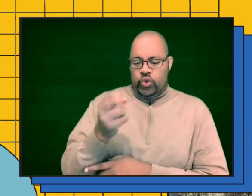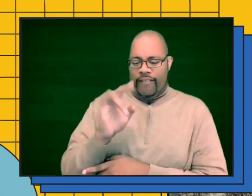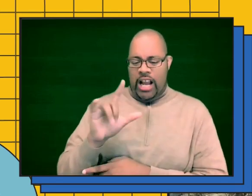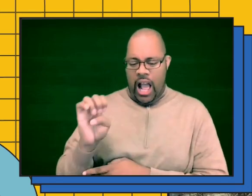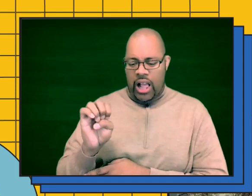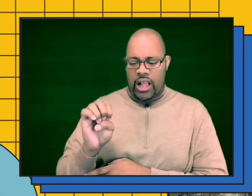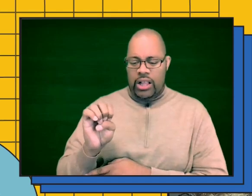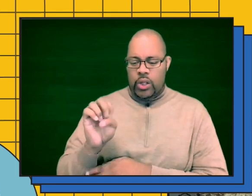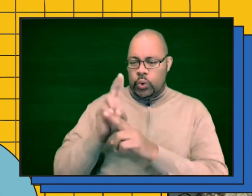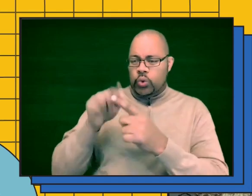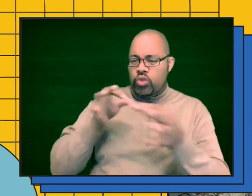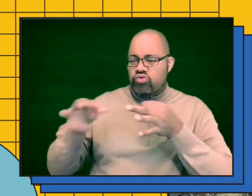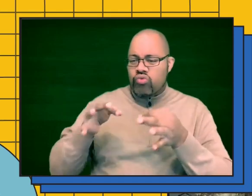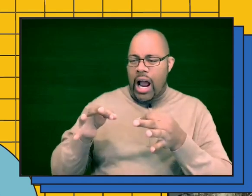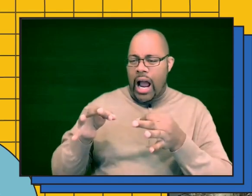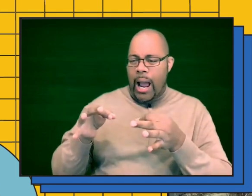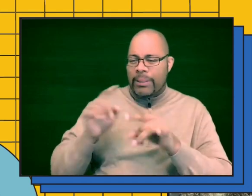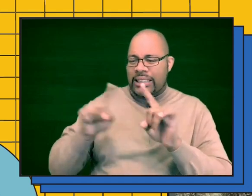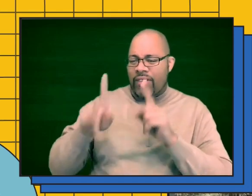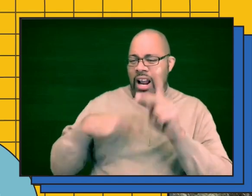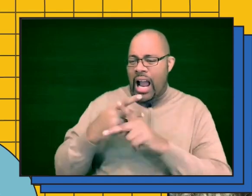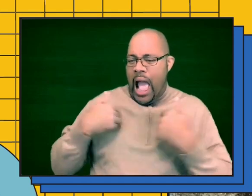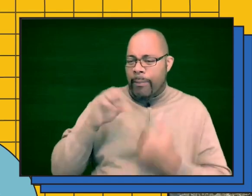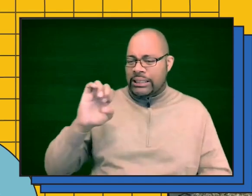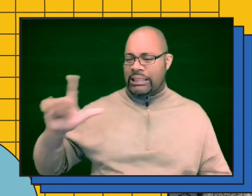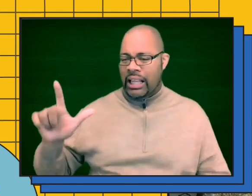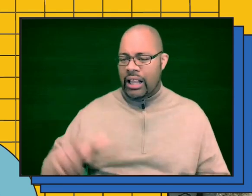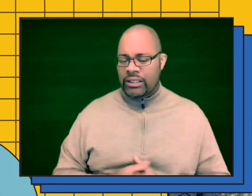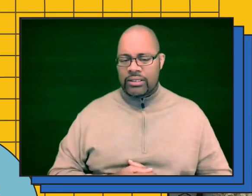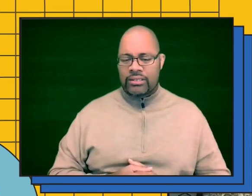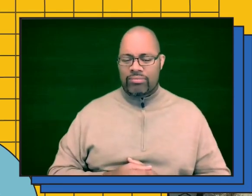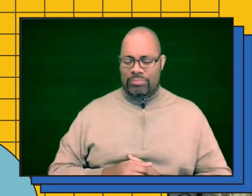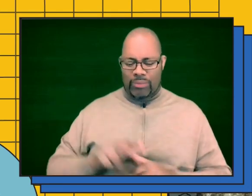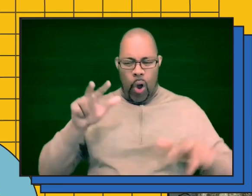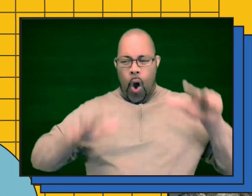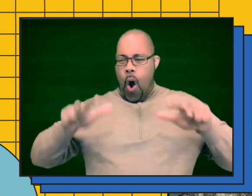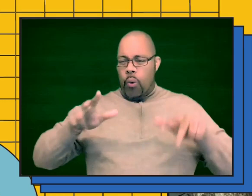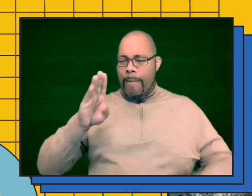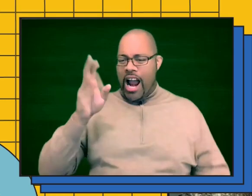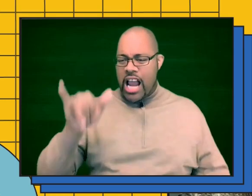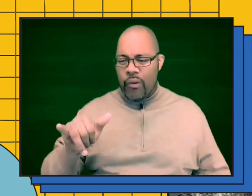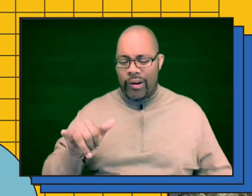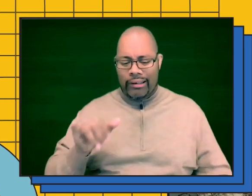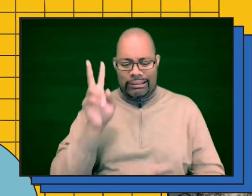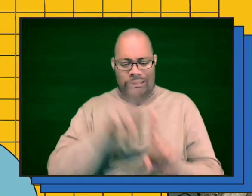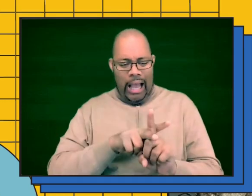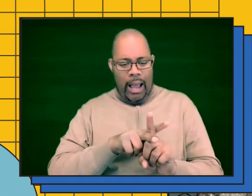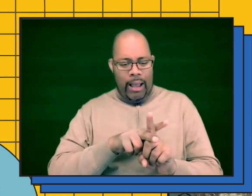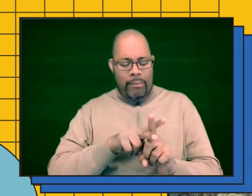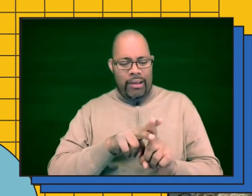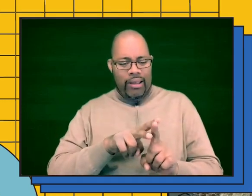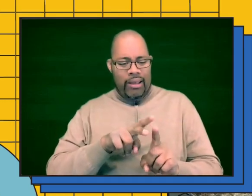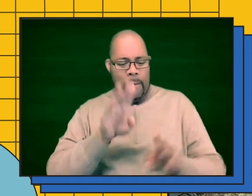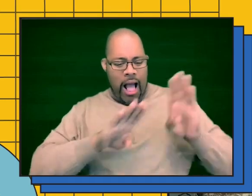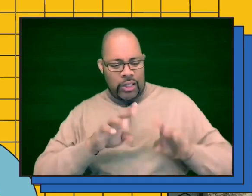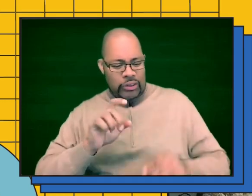vagrant juveniles used to describe hooded seals, awkwardly binary assignments of